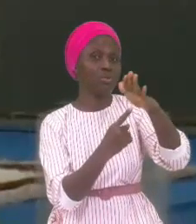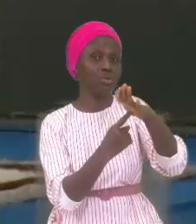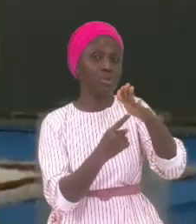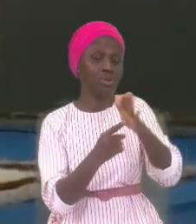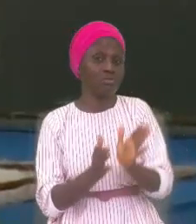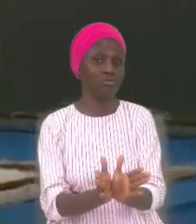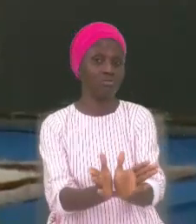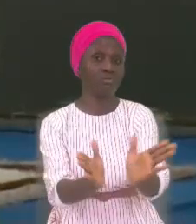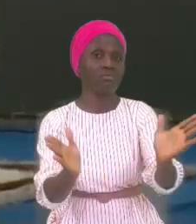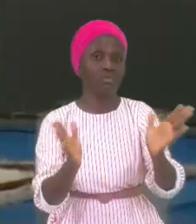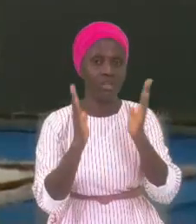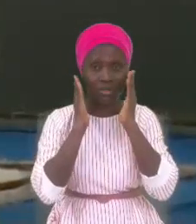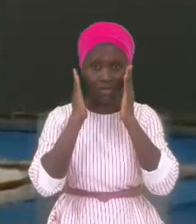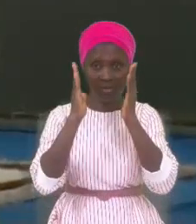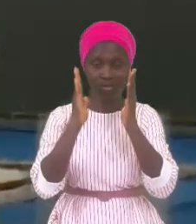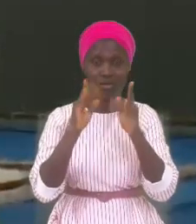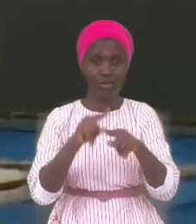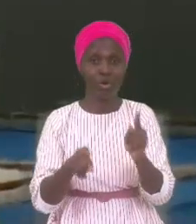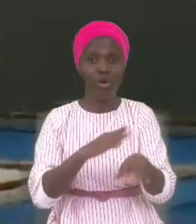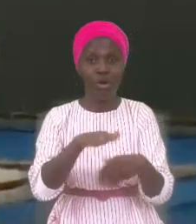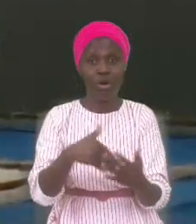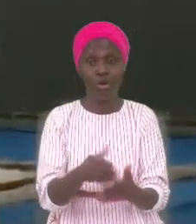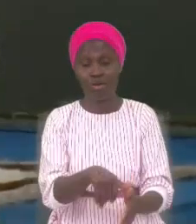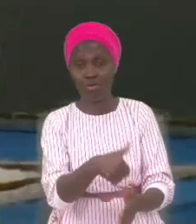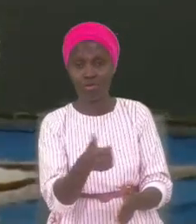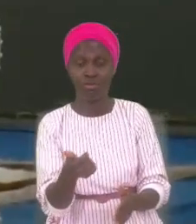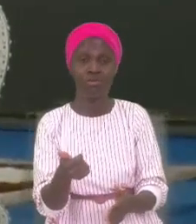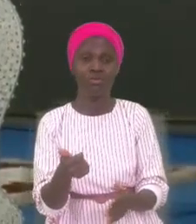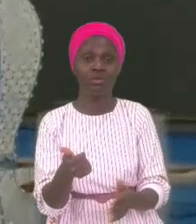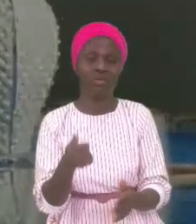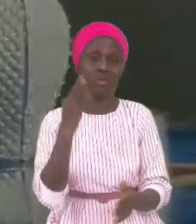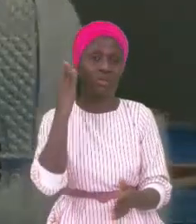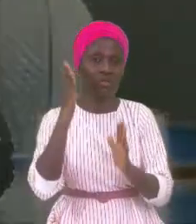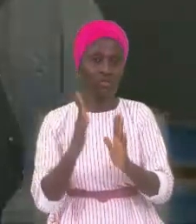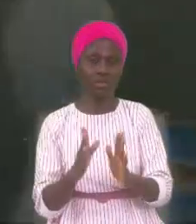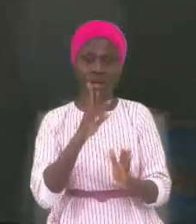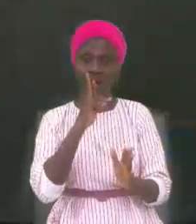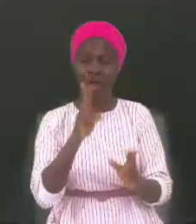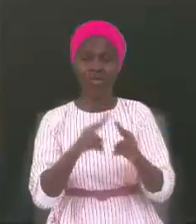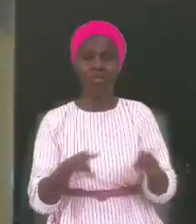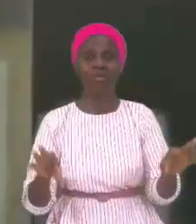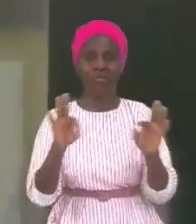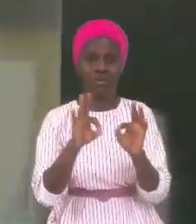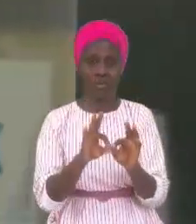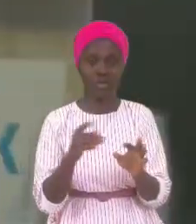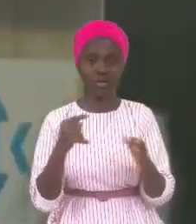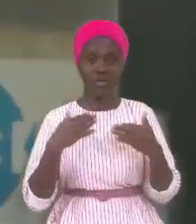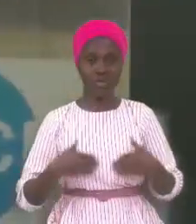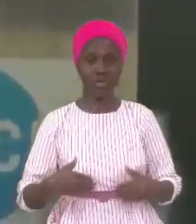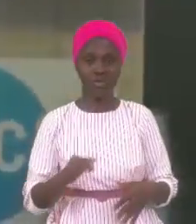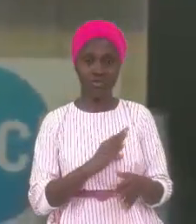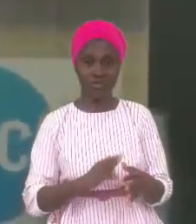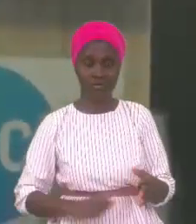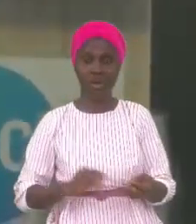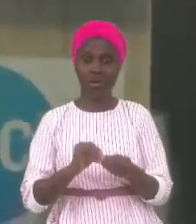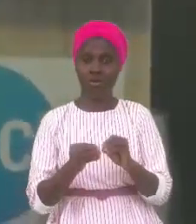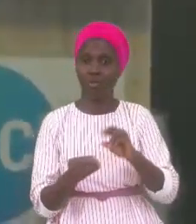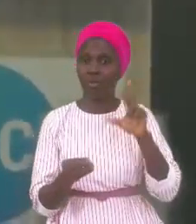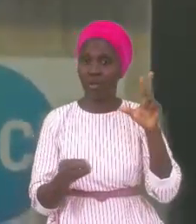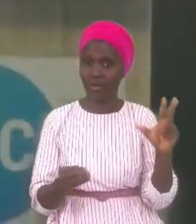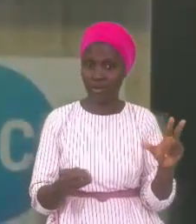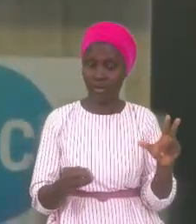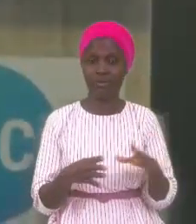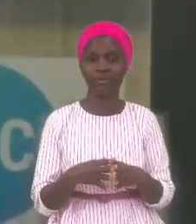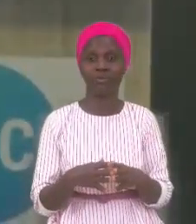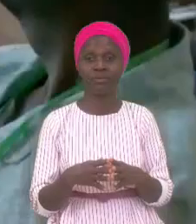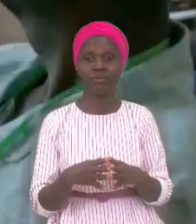those ministers are necessary. The ministers of the church, the body of Christ. Number three is, you know, the minister,